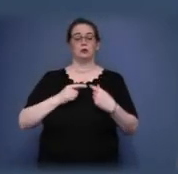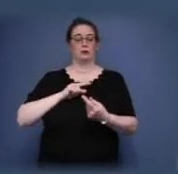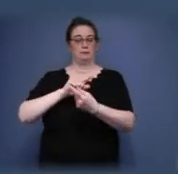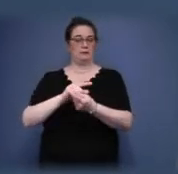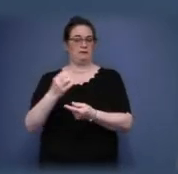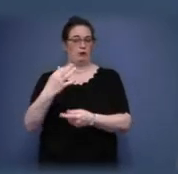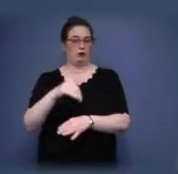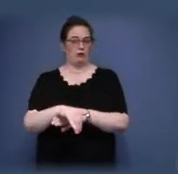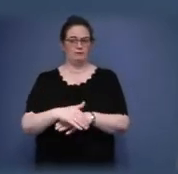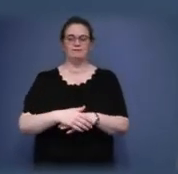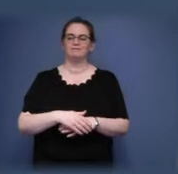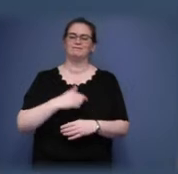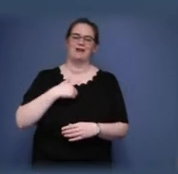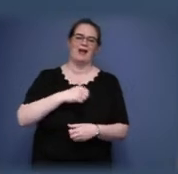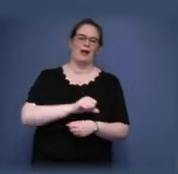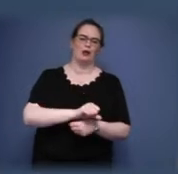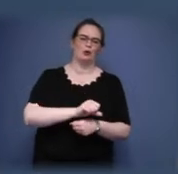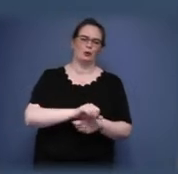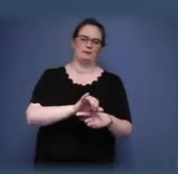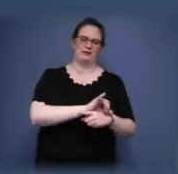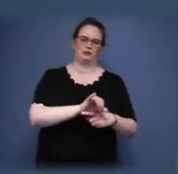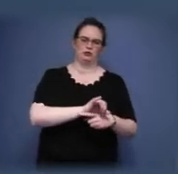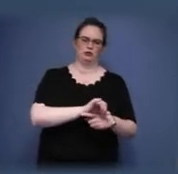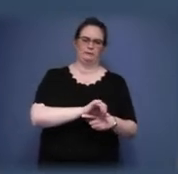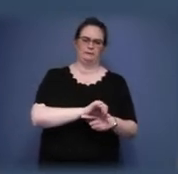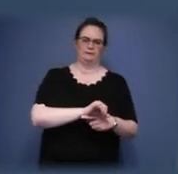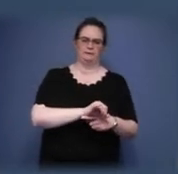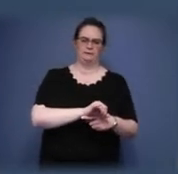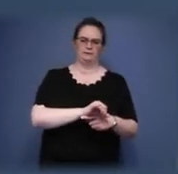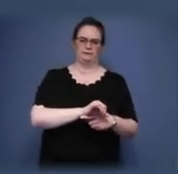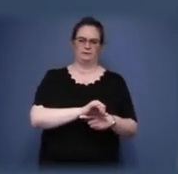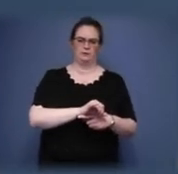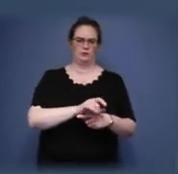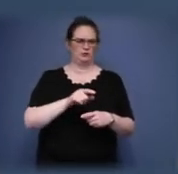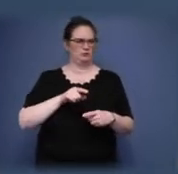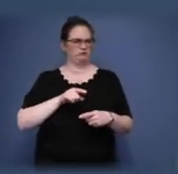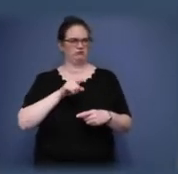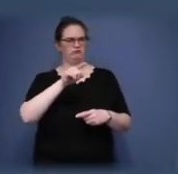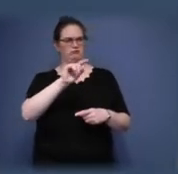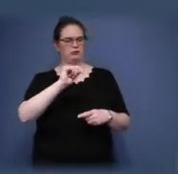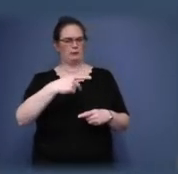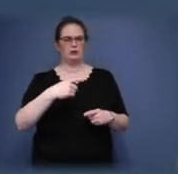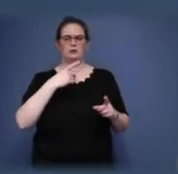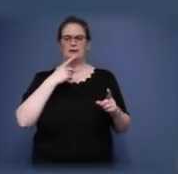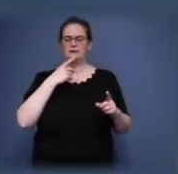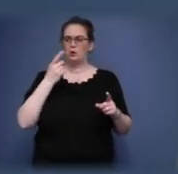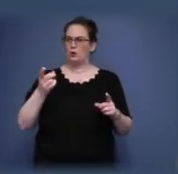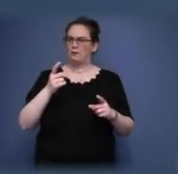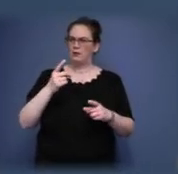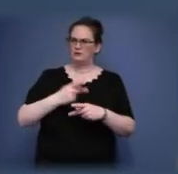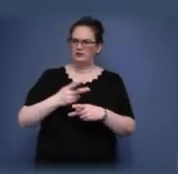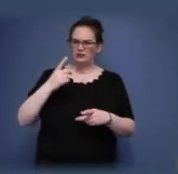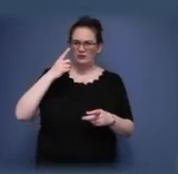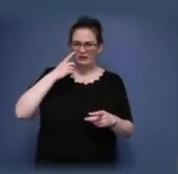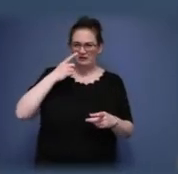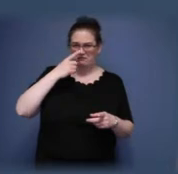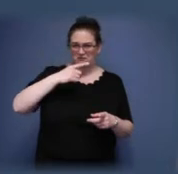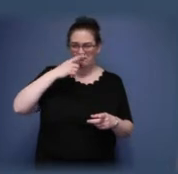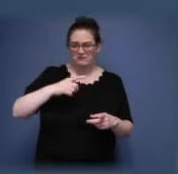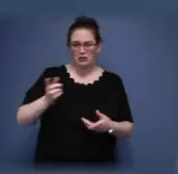night. I had to work my internship, which was halfway up the turnpike. So I said to my supervisor, do you think I could